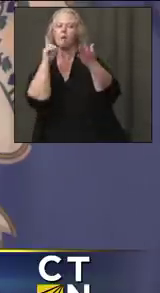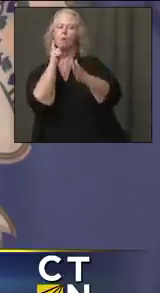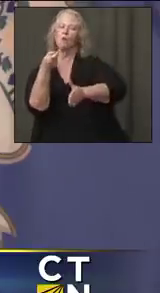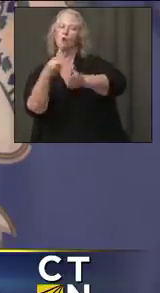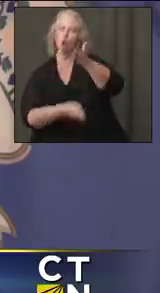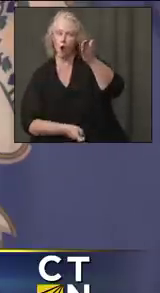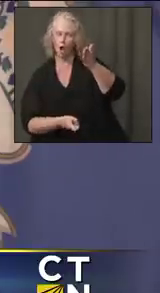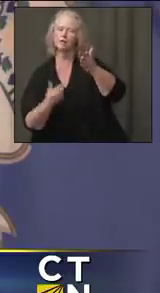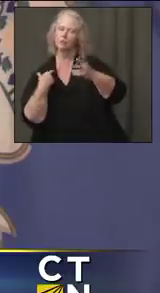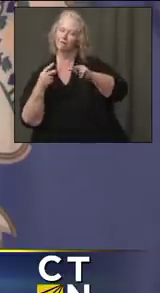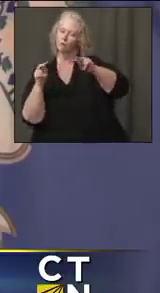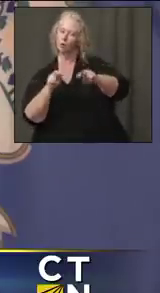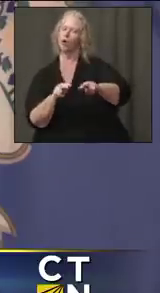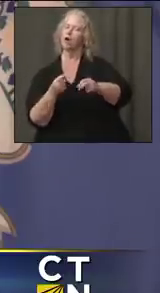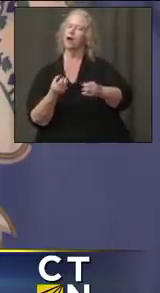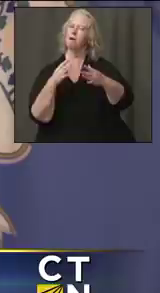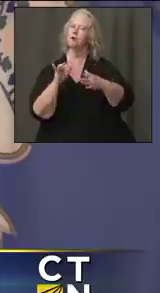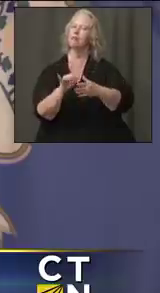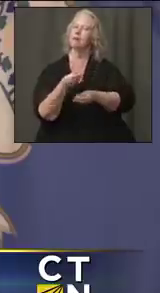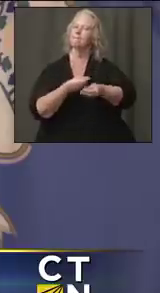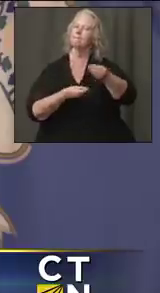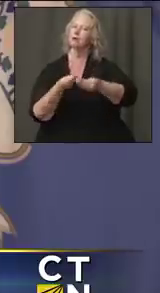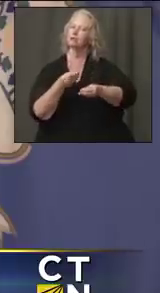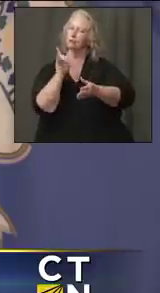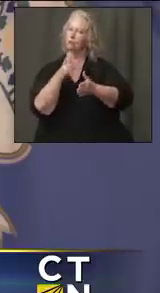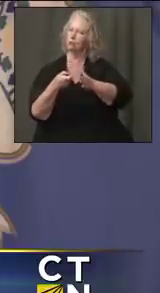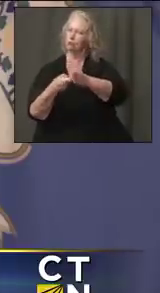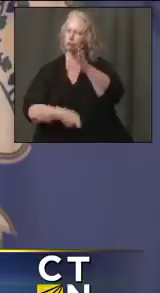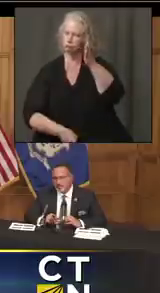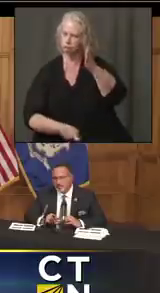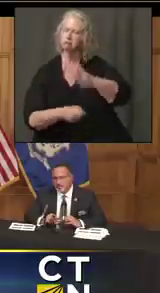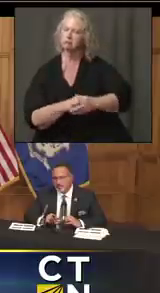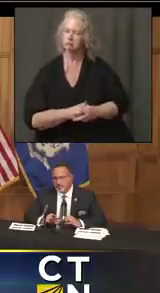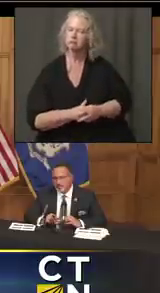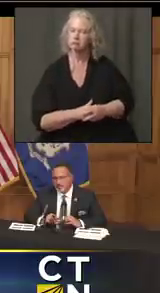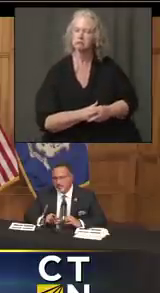next 3 or 4 weeks, I hope. Thank you.